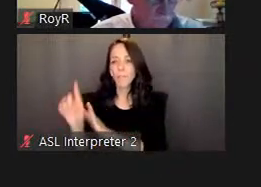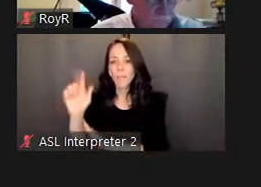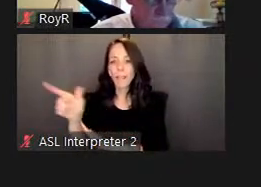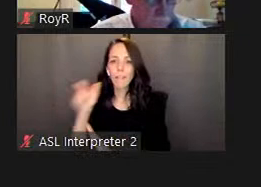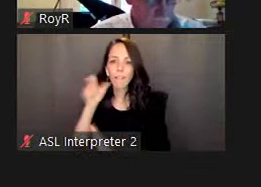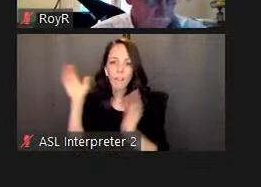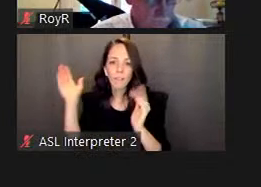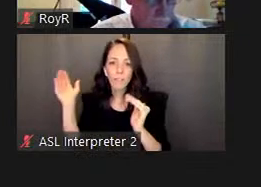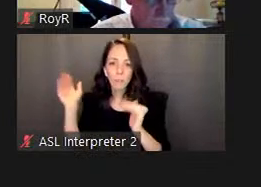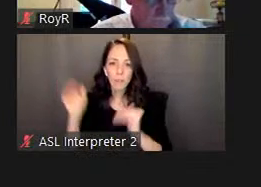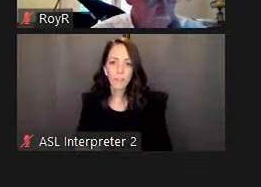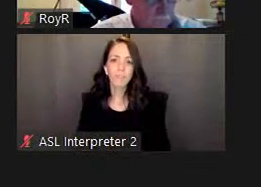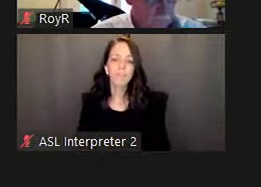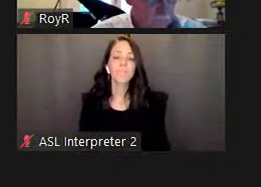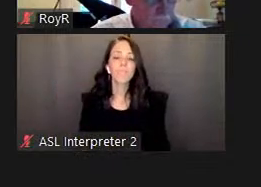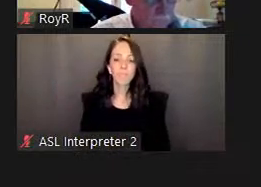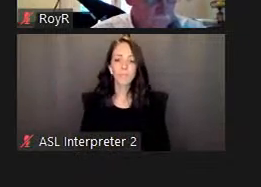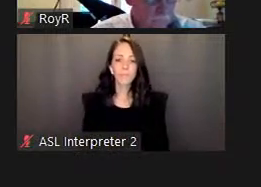Next slide, please.